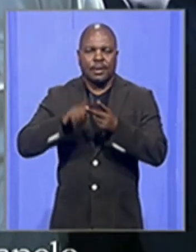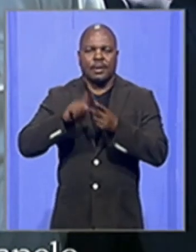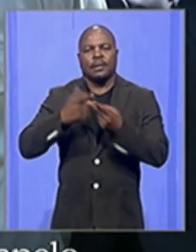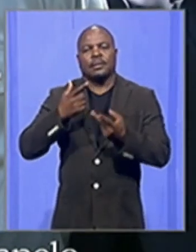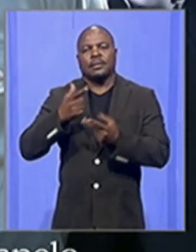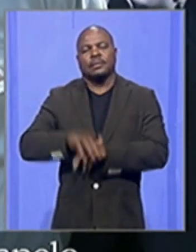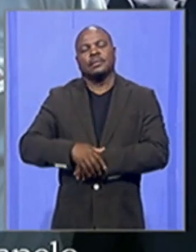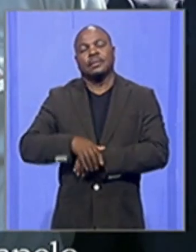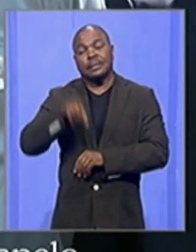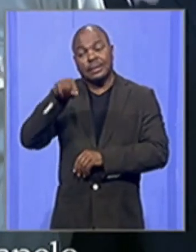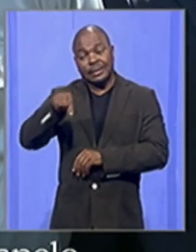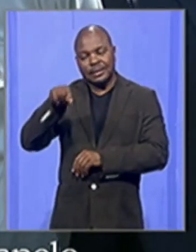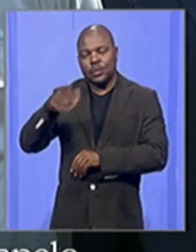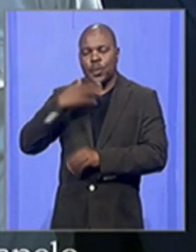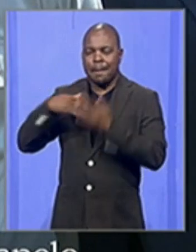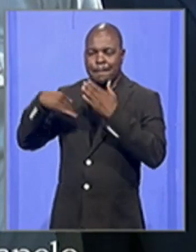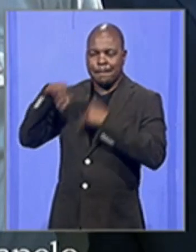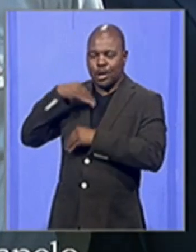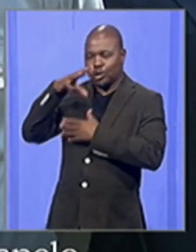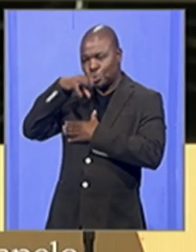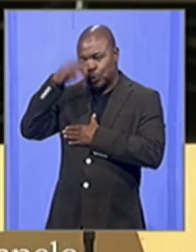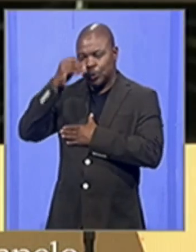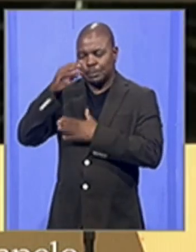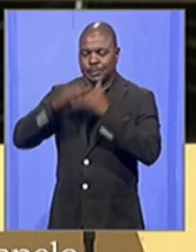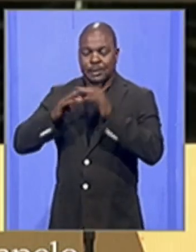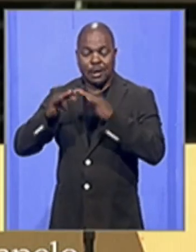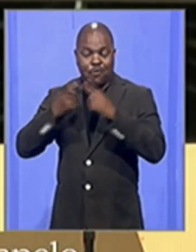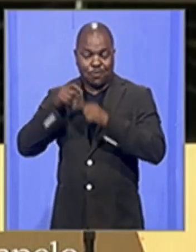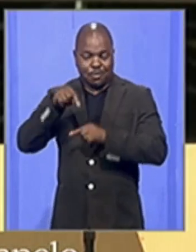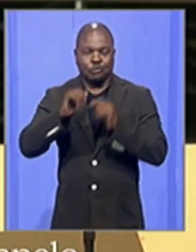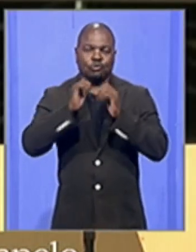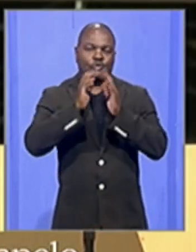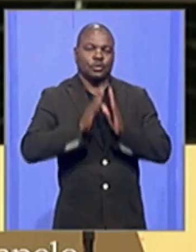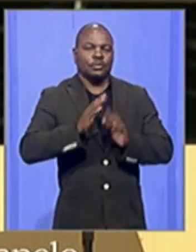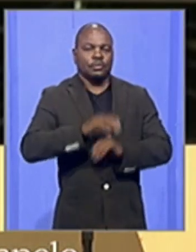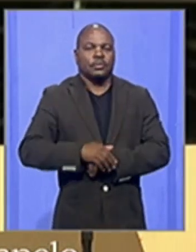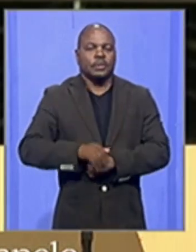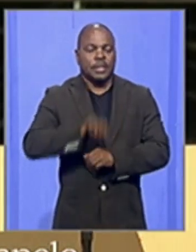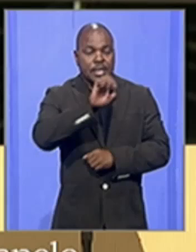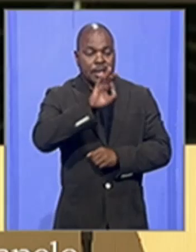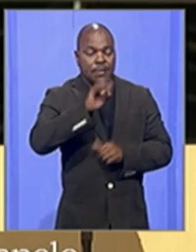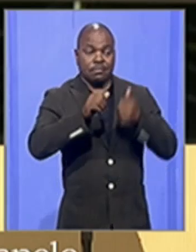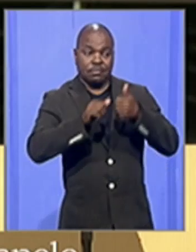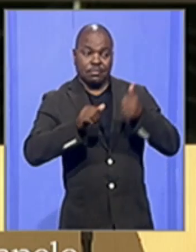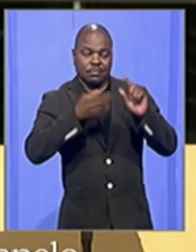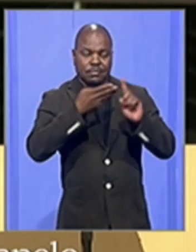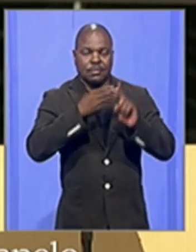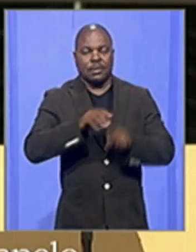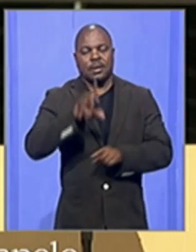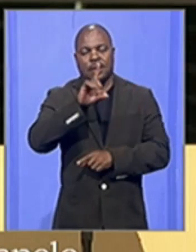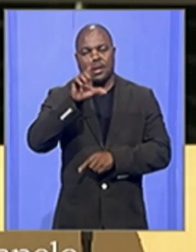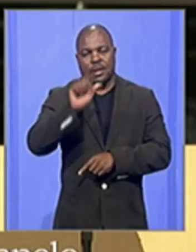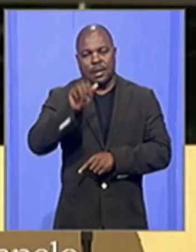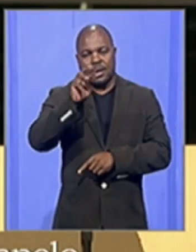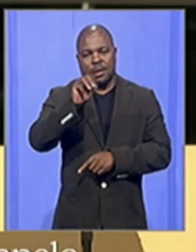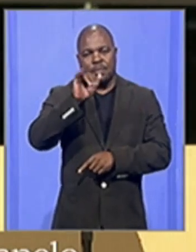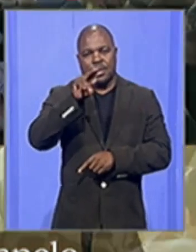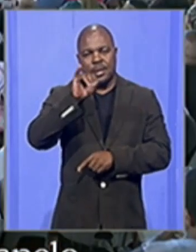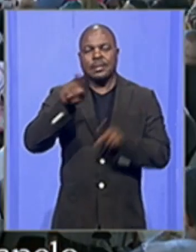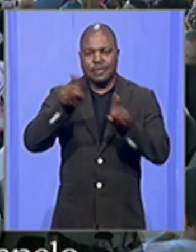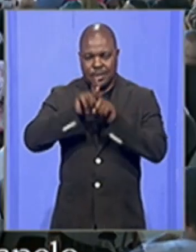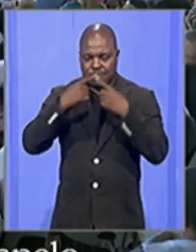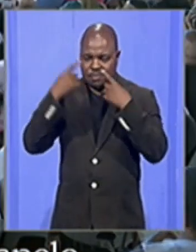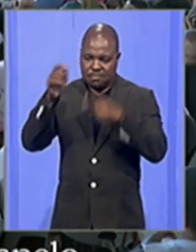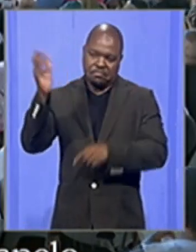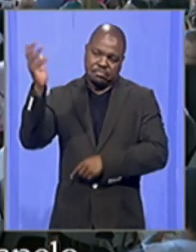program of the soul is really here in the church. Mokwaledi-kakaretso wa EFF Marshall Dlamini le ene o latlhetse la